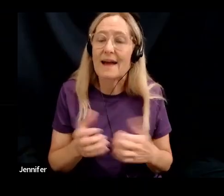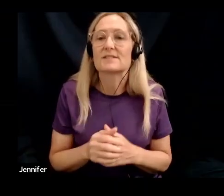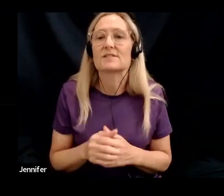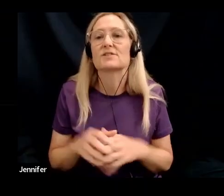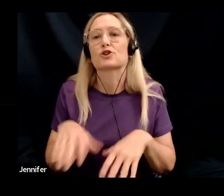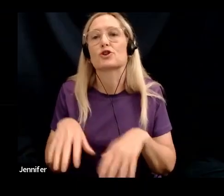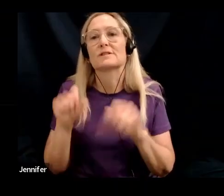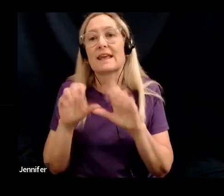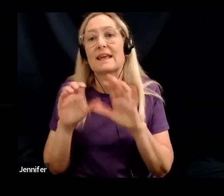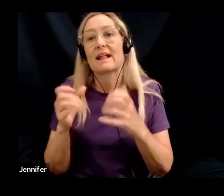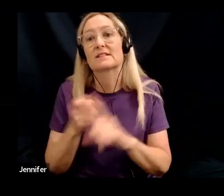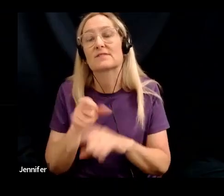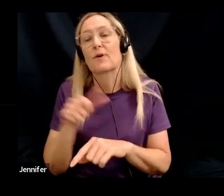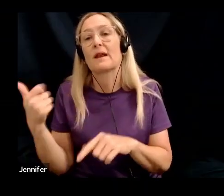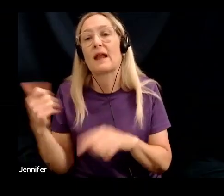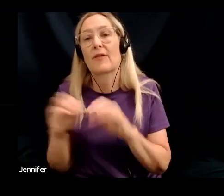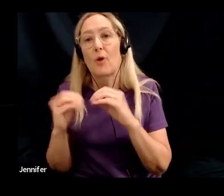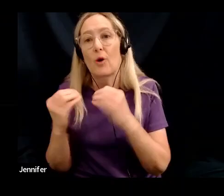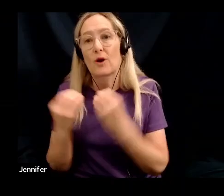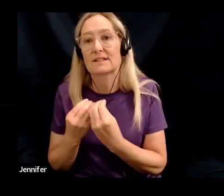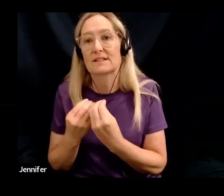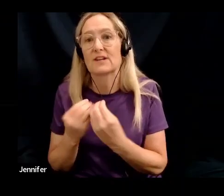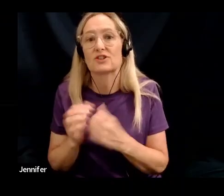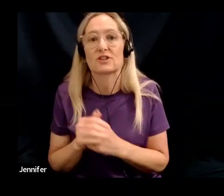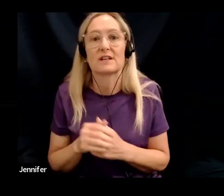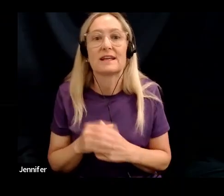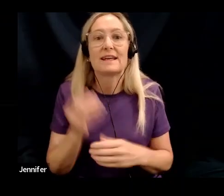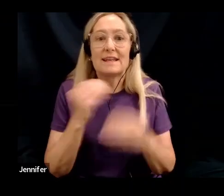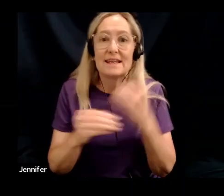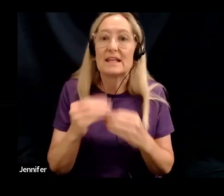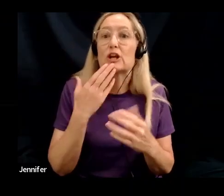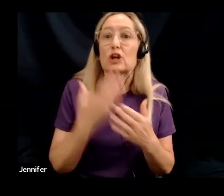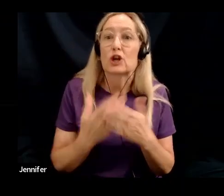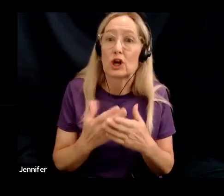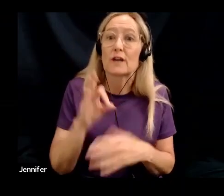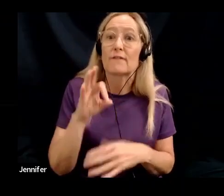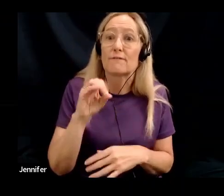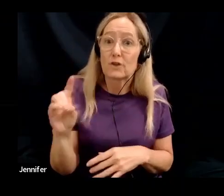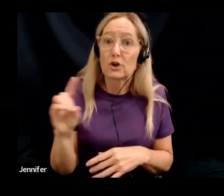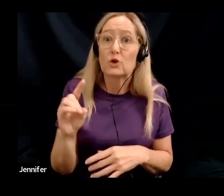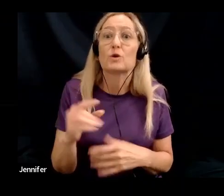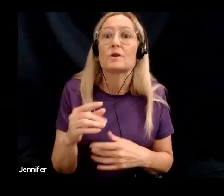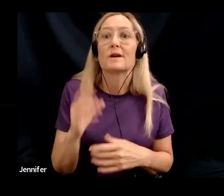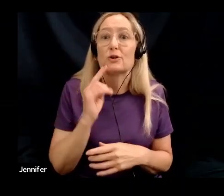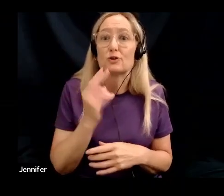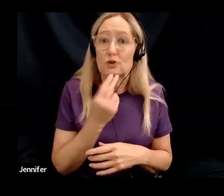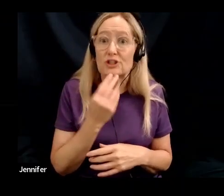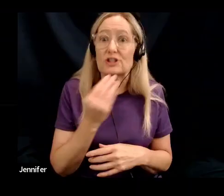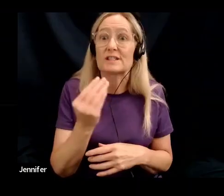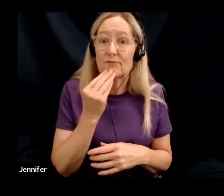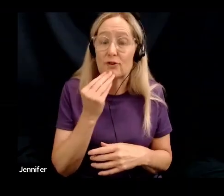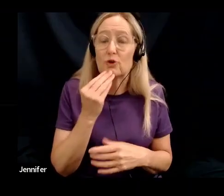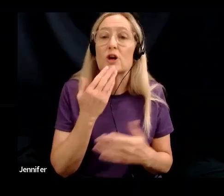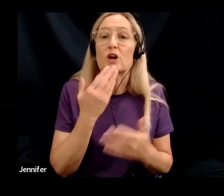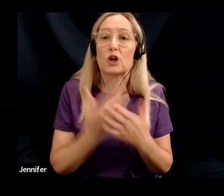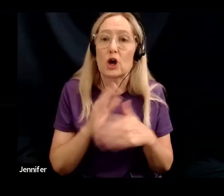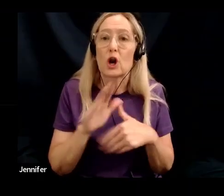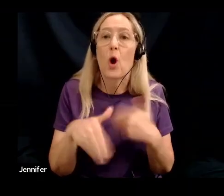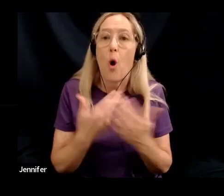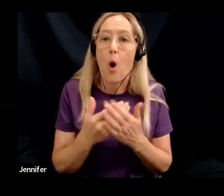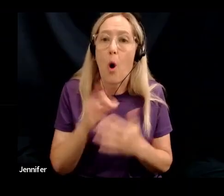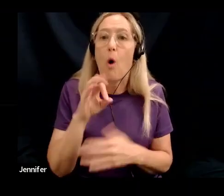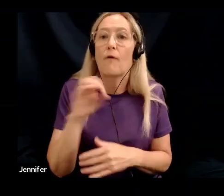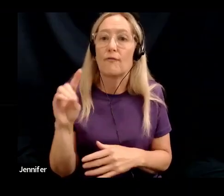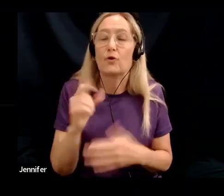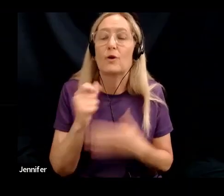from another organization. Eating a nutritious diet, right? Having good whole food, quality food, can